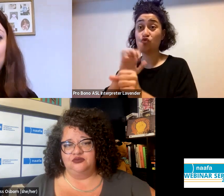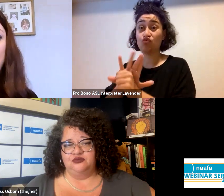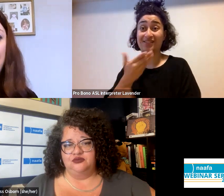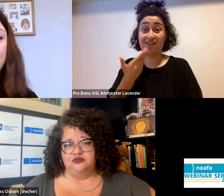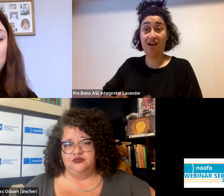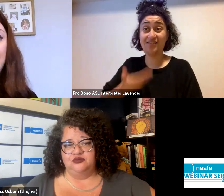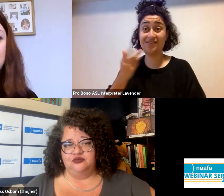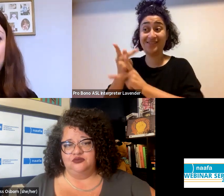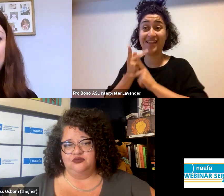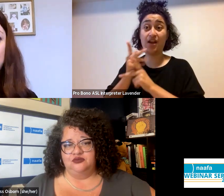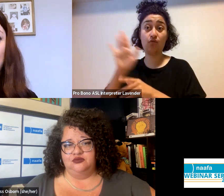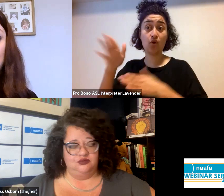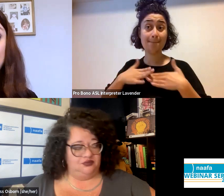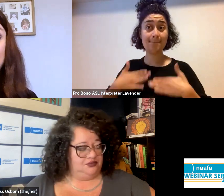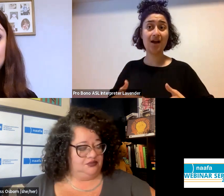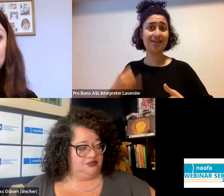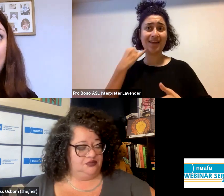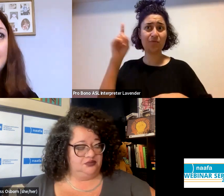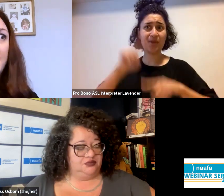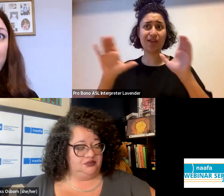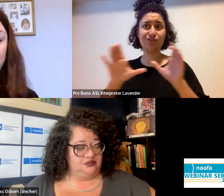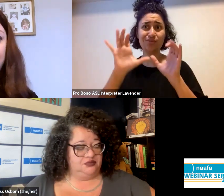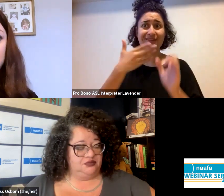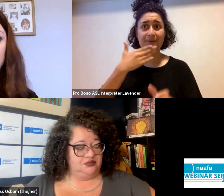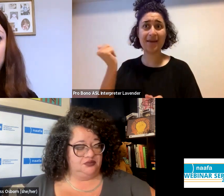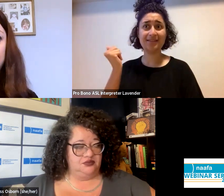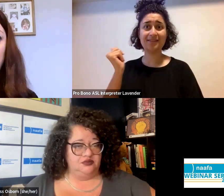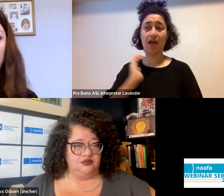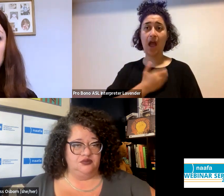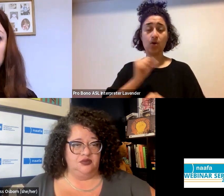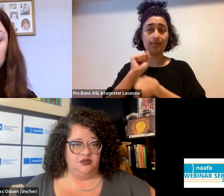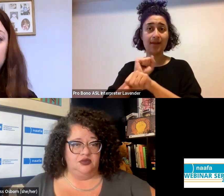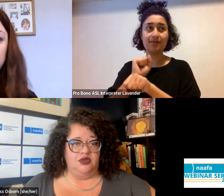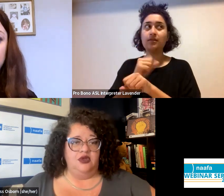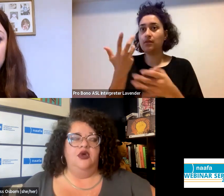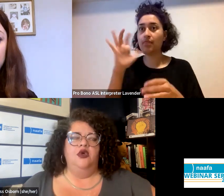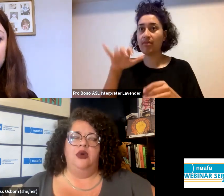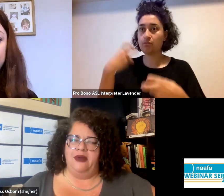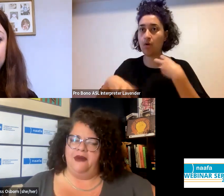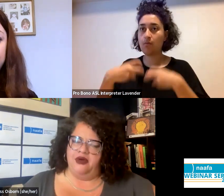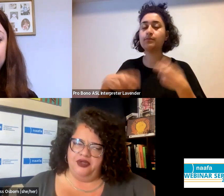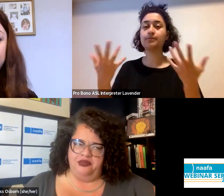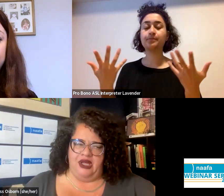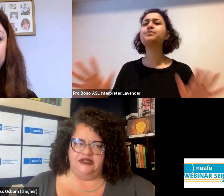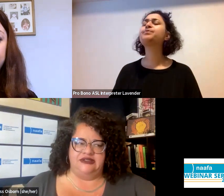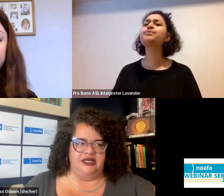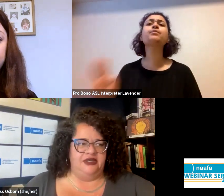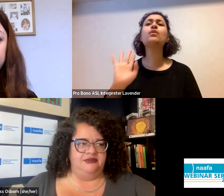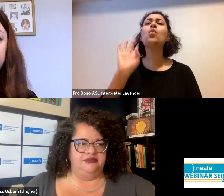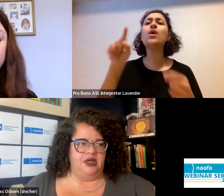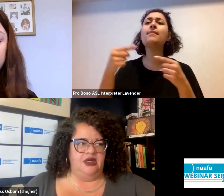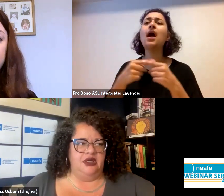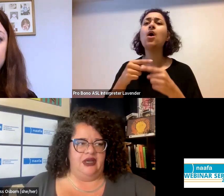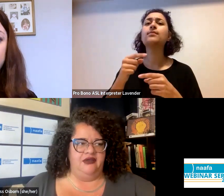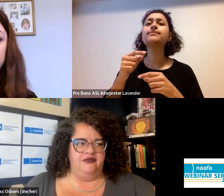you. And if we can't do that to the best of our abilities, then there's a little bit of a problem. What about burial plots?